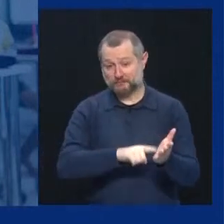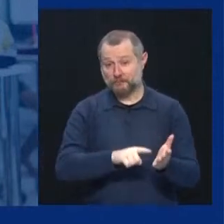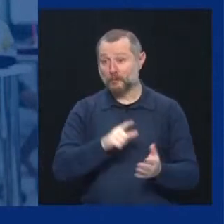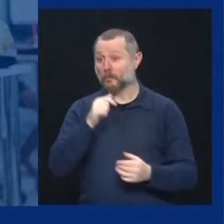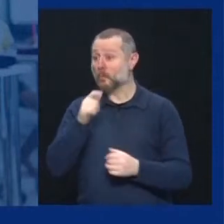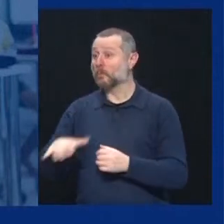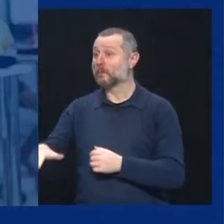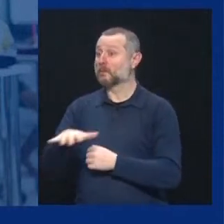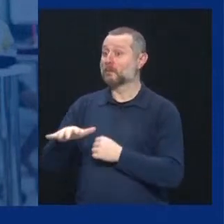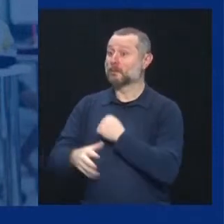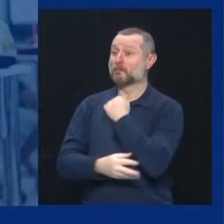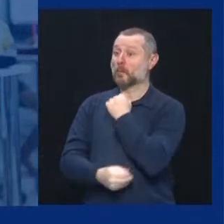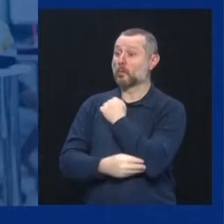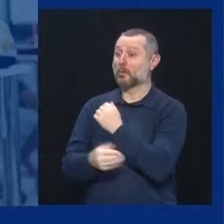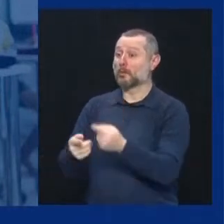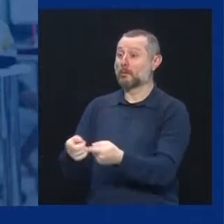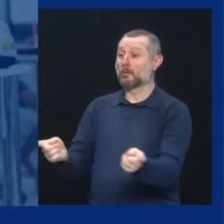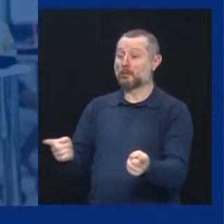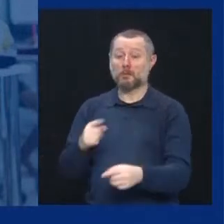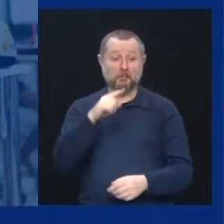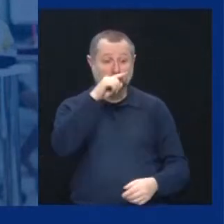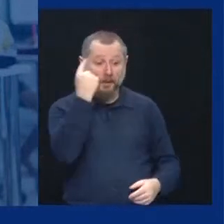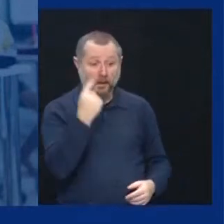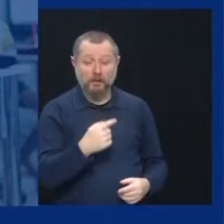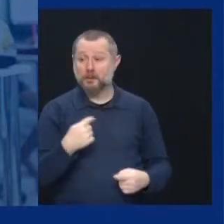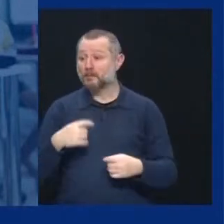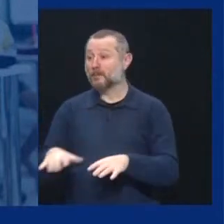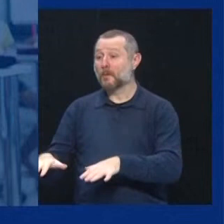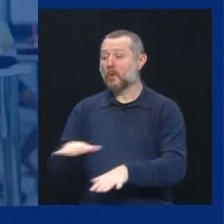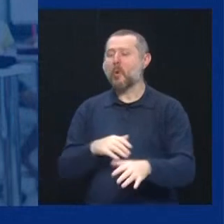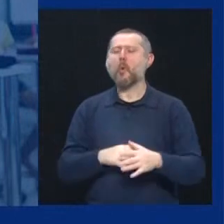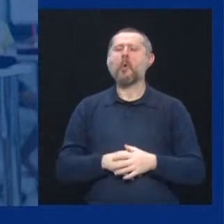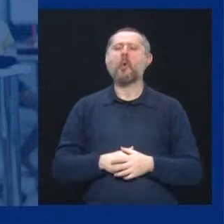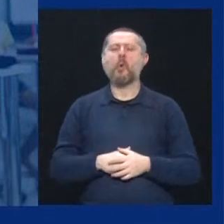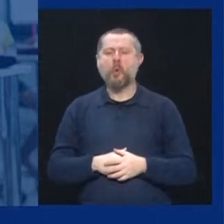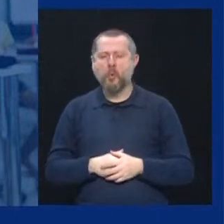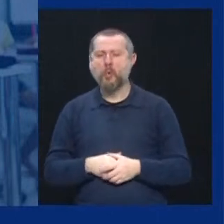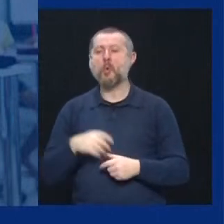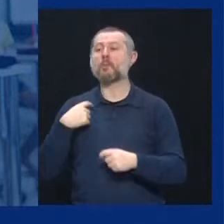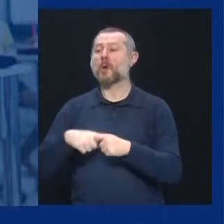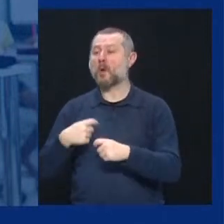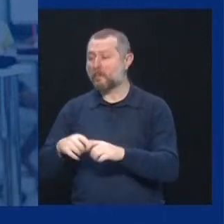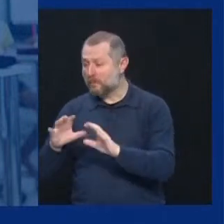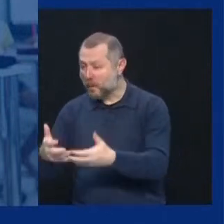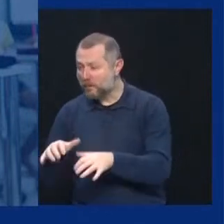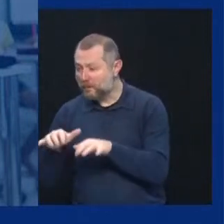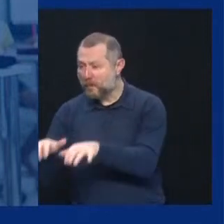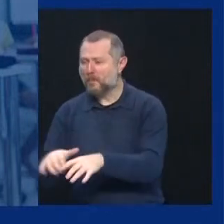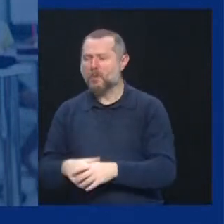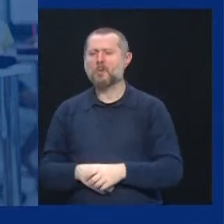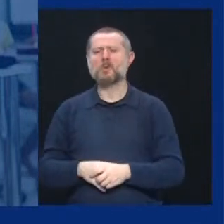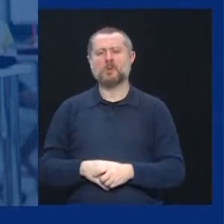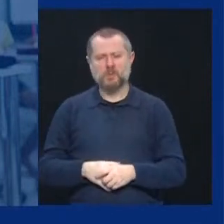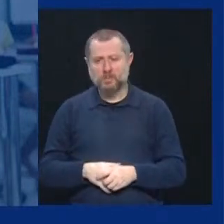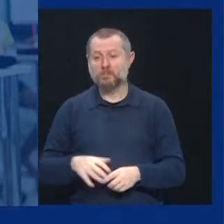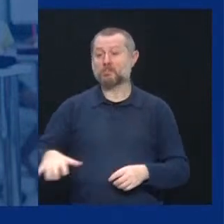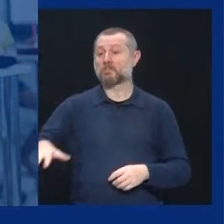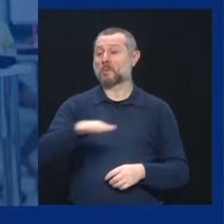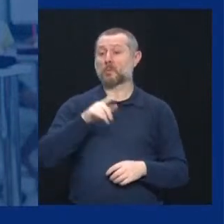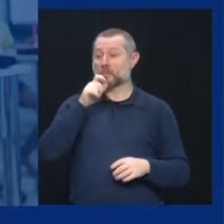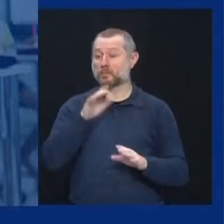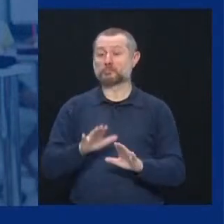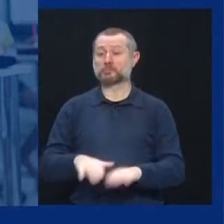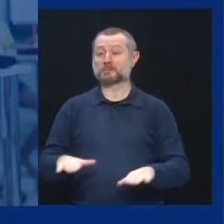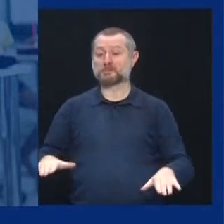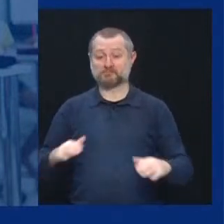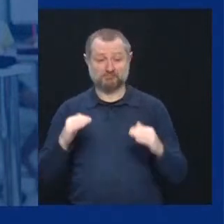families, black families, Hispanic families, those children did not